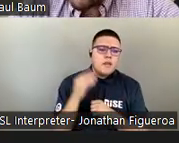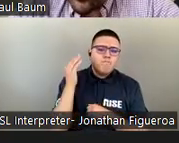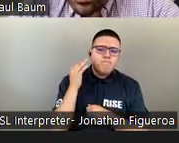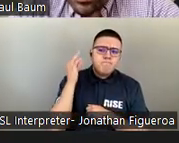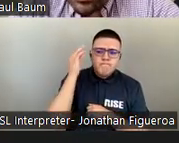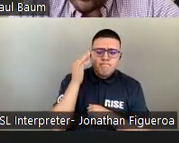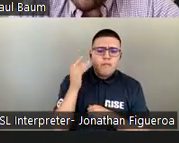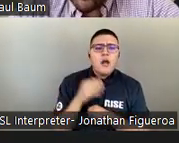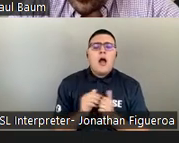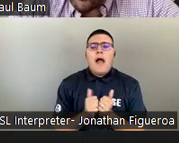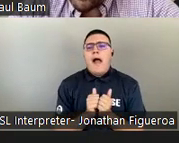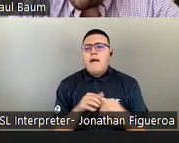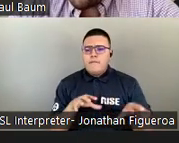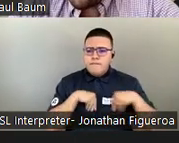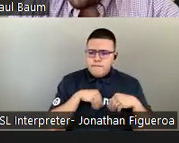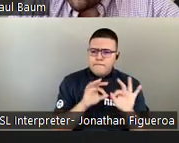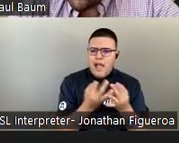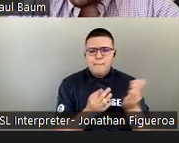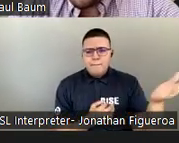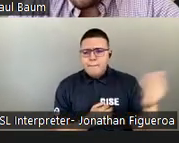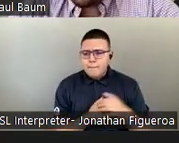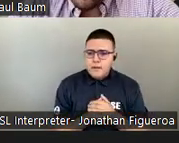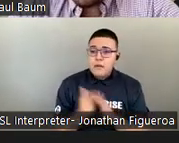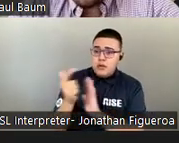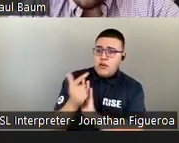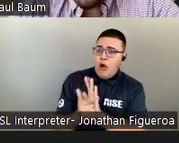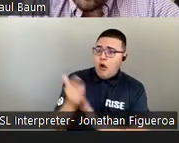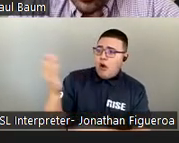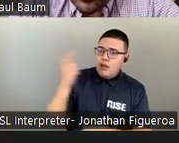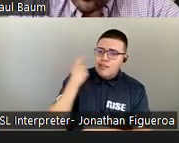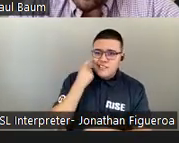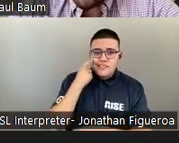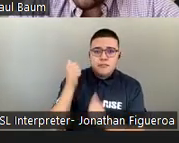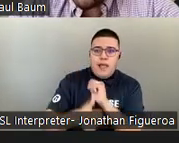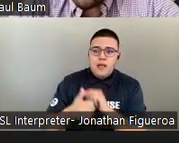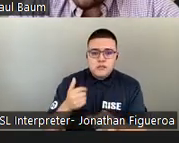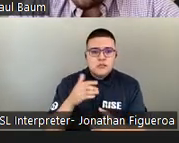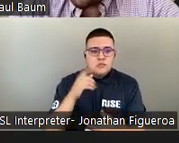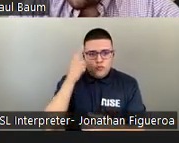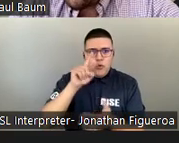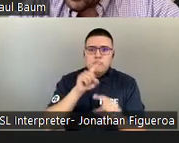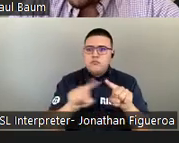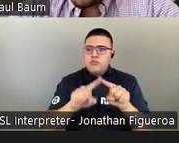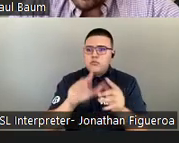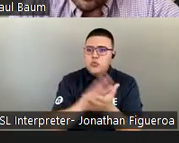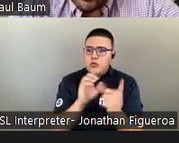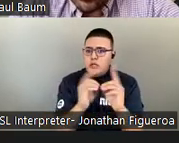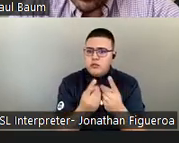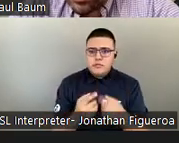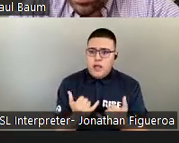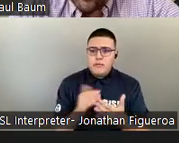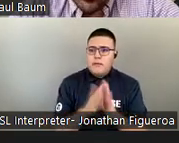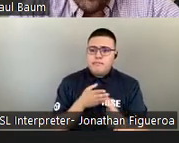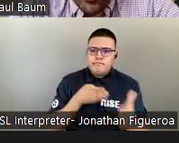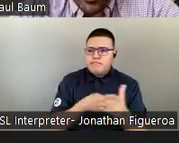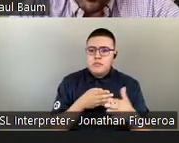family acceptance, thinking about the laws that have passed in Murrieta School District going blatantly against the